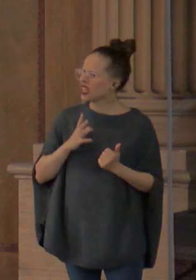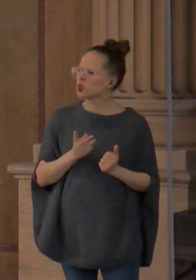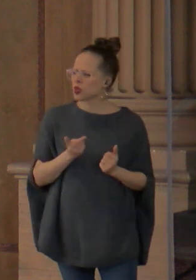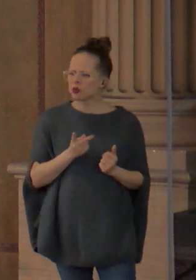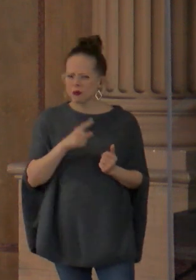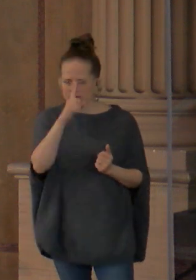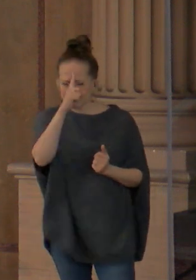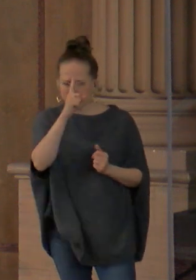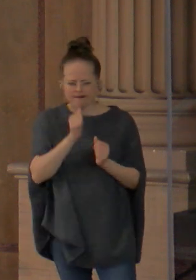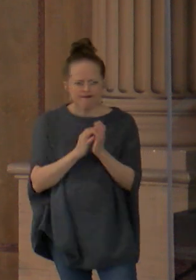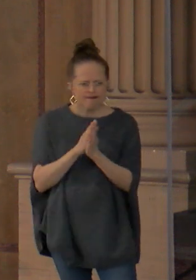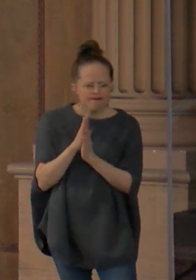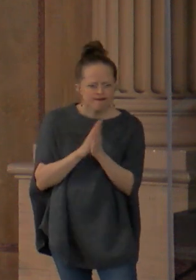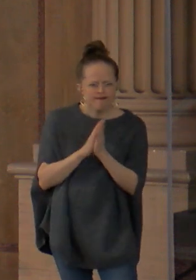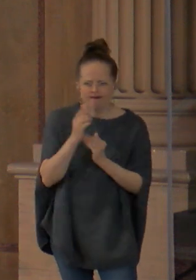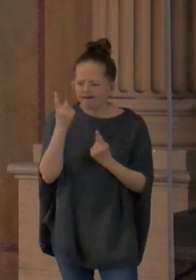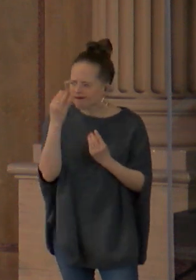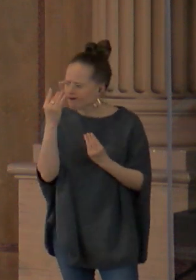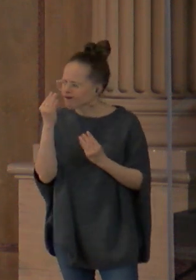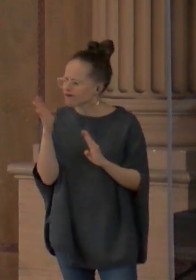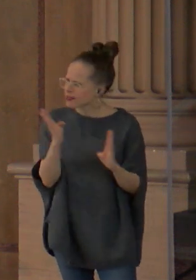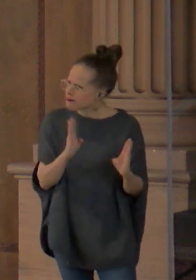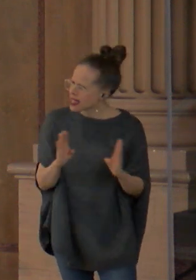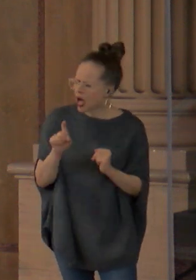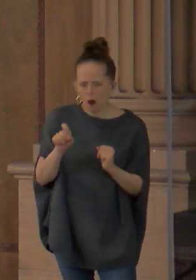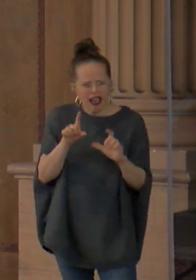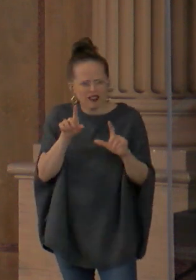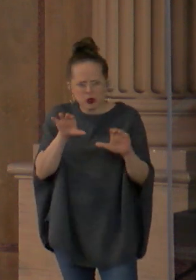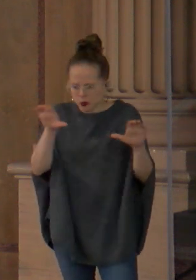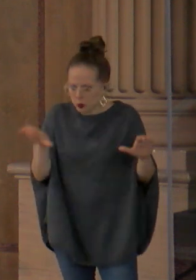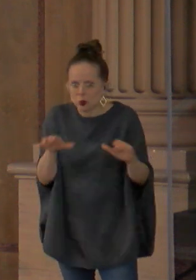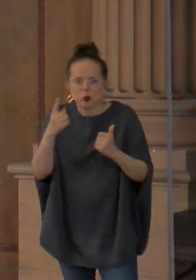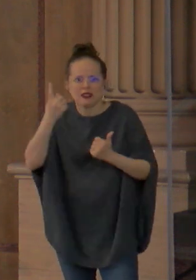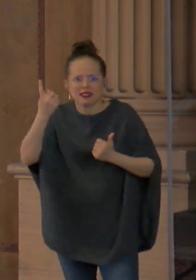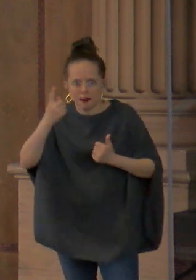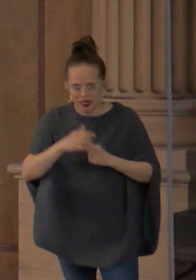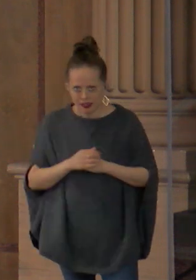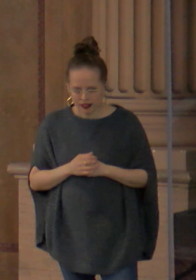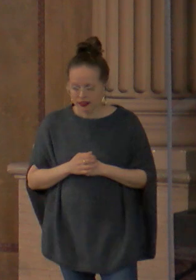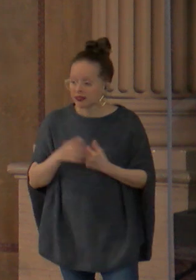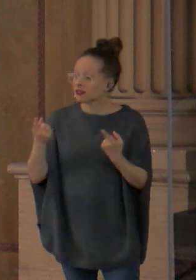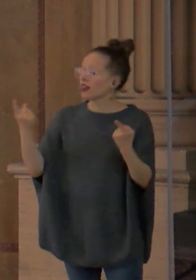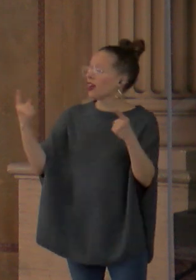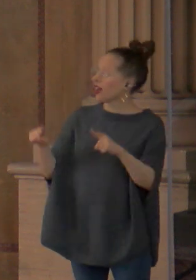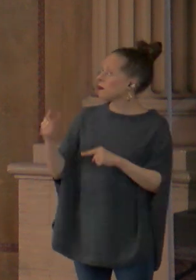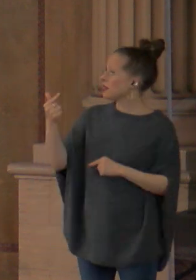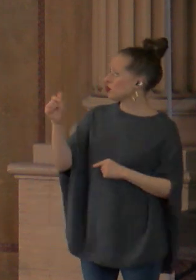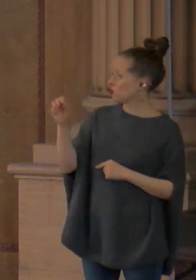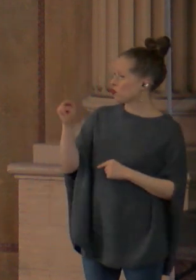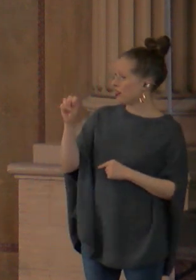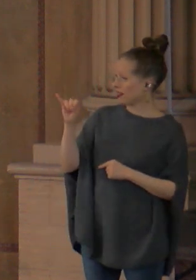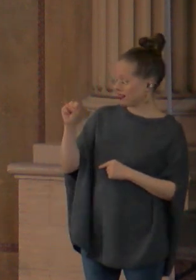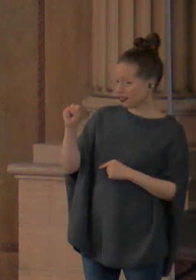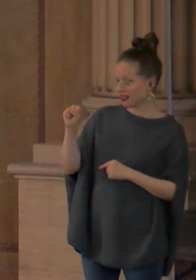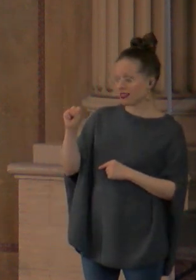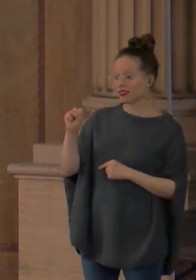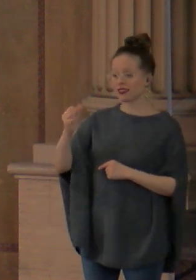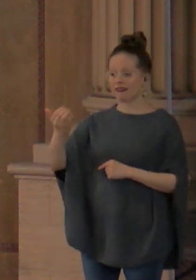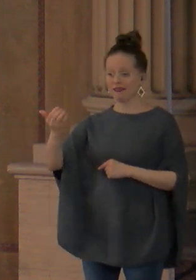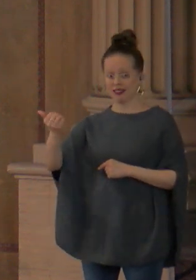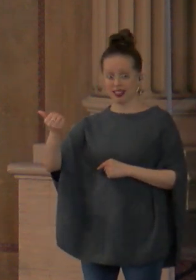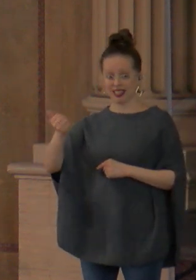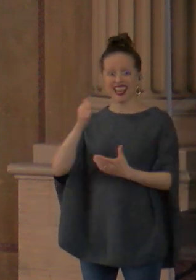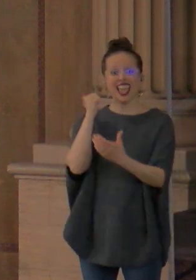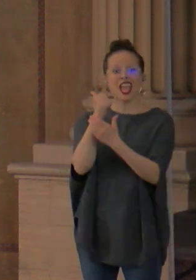do something. We have to do something to fulfill this promise. And so in Genesis 15, Abraham marries an additional